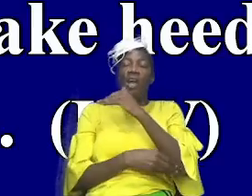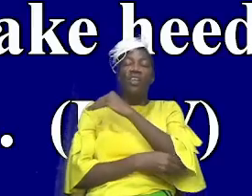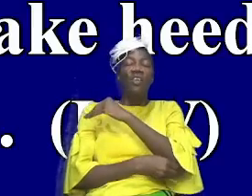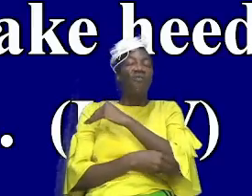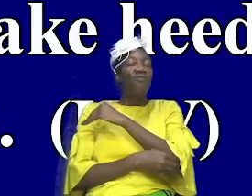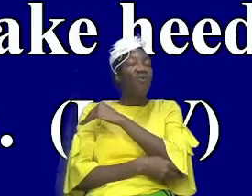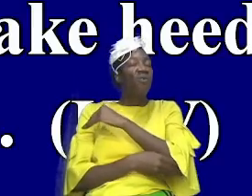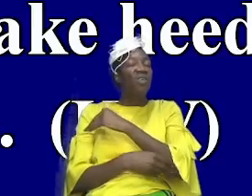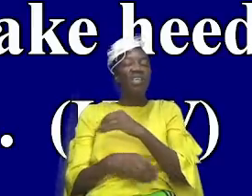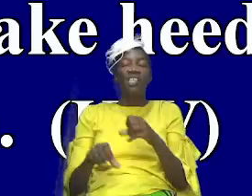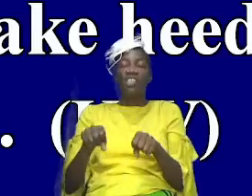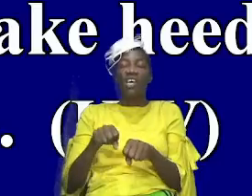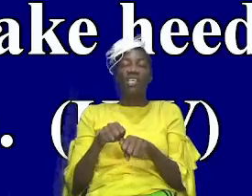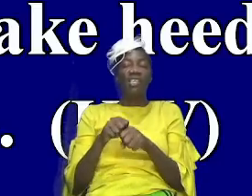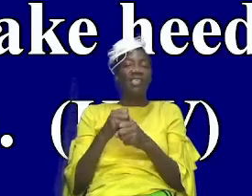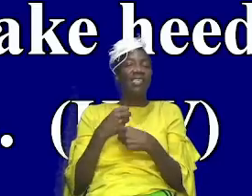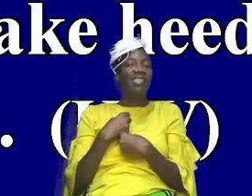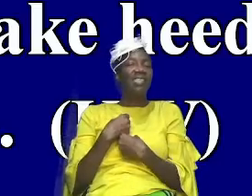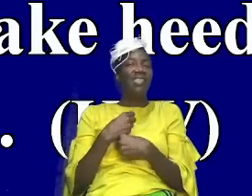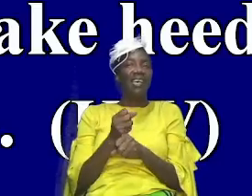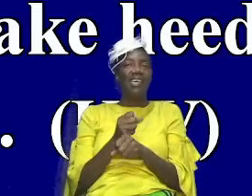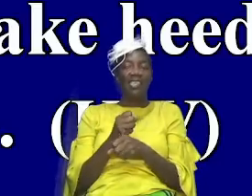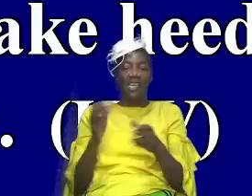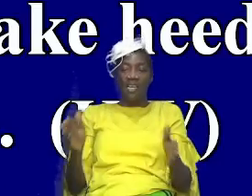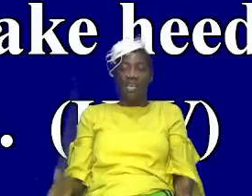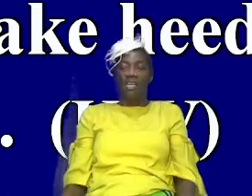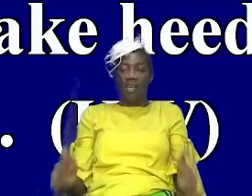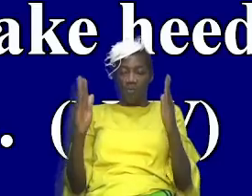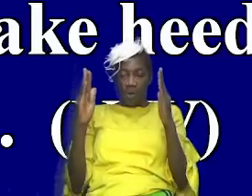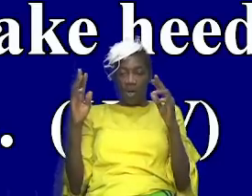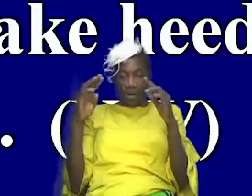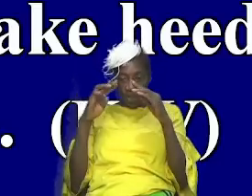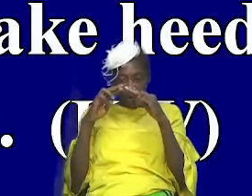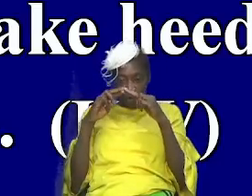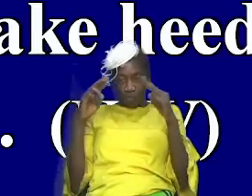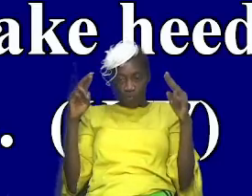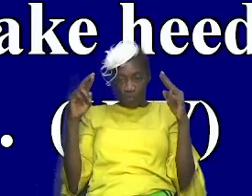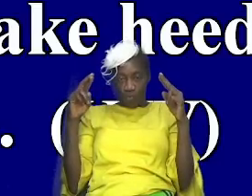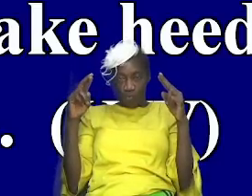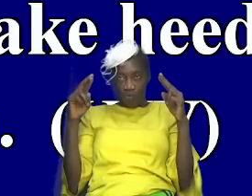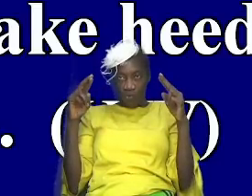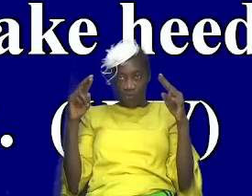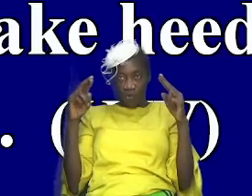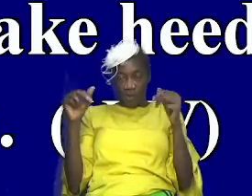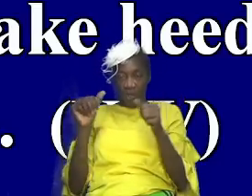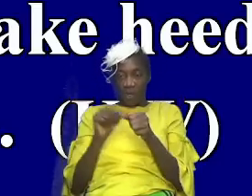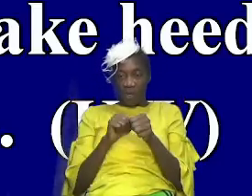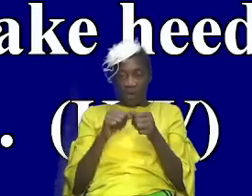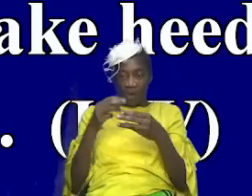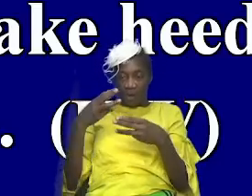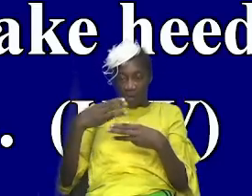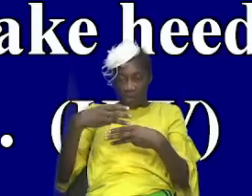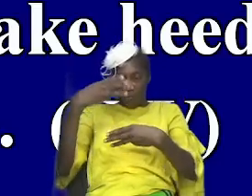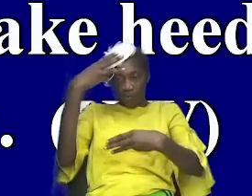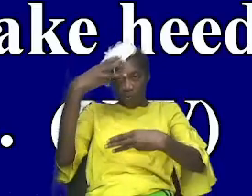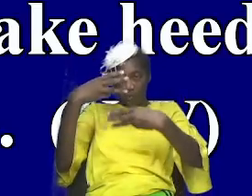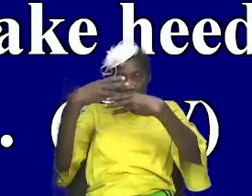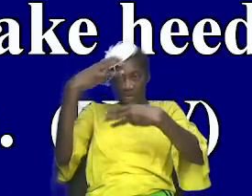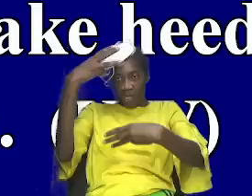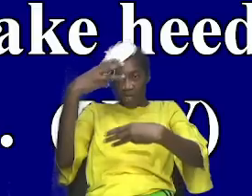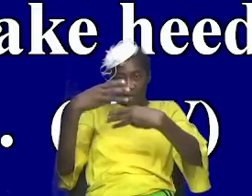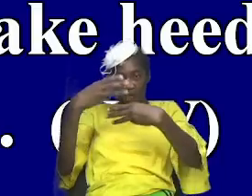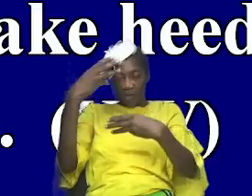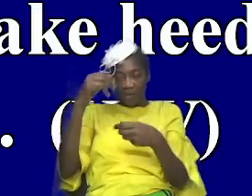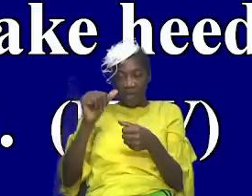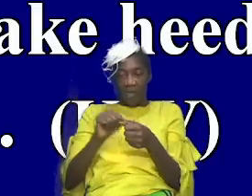now others are doing the buildings. The walls must now go up, right? The roof and everything must go up. All the windows are going to have to be put in. Whole lot of thing is